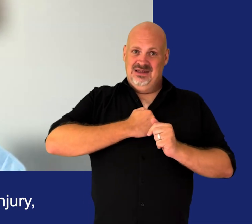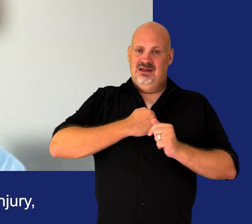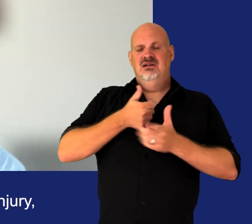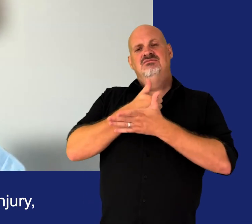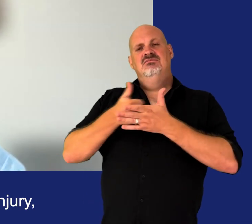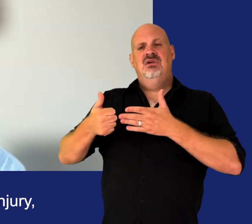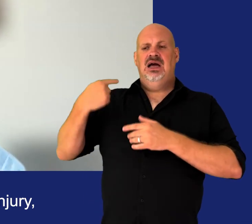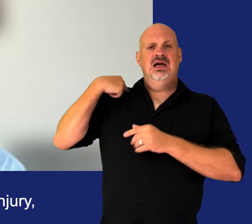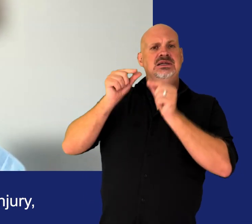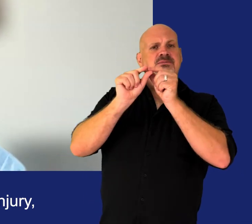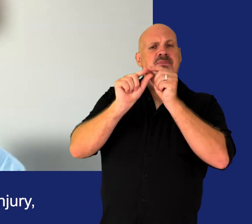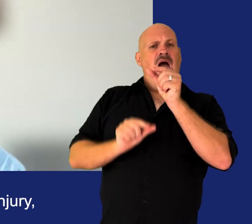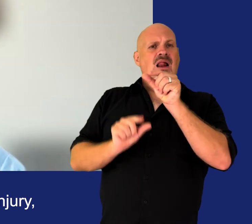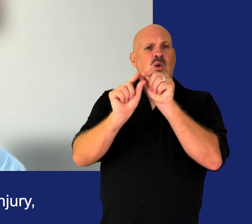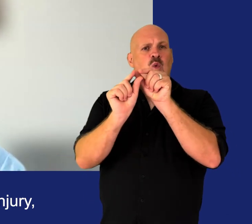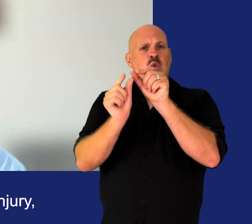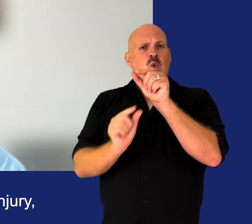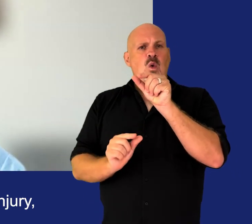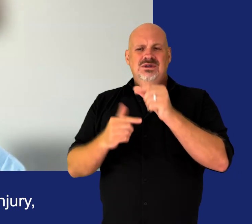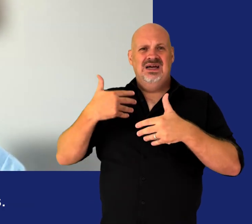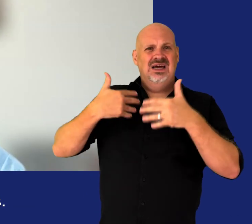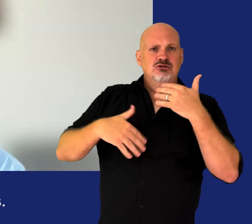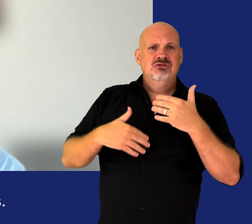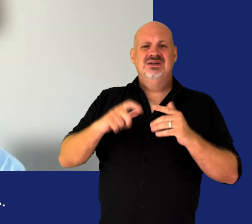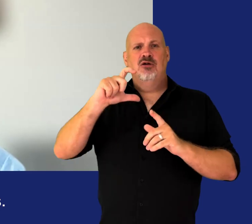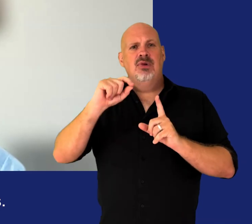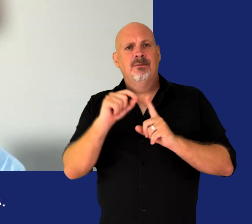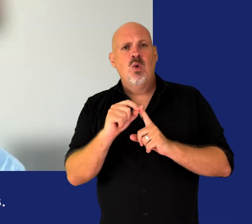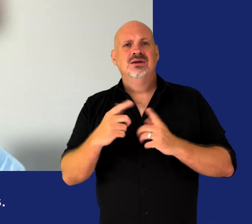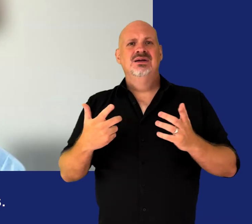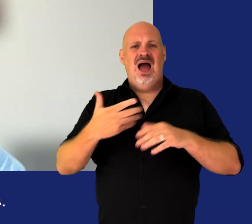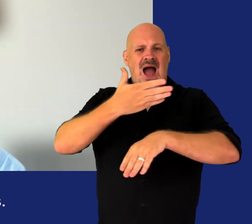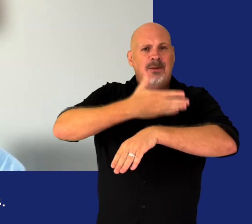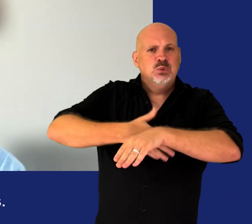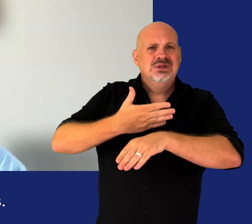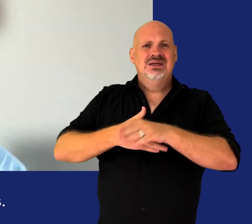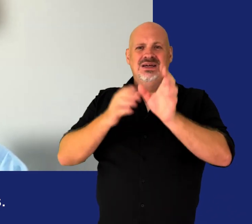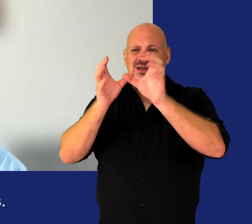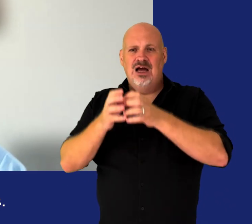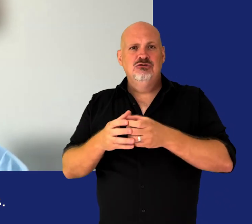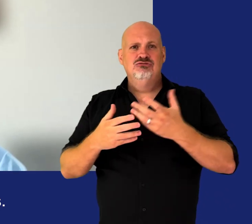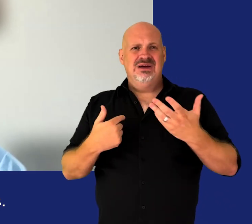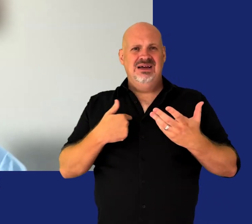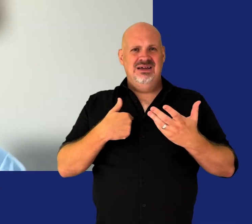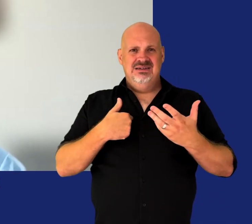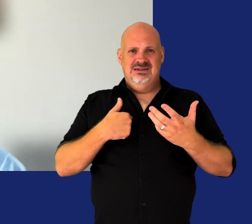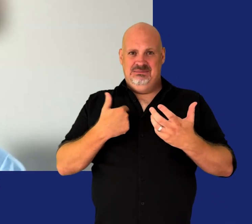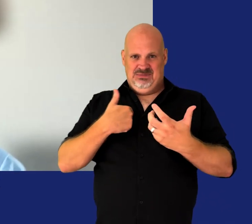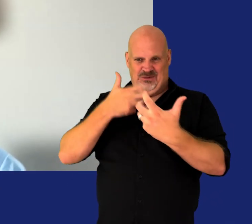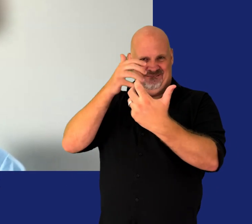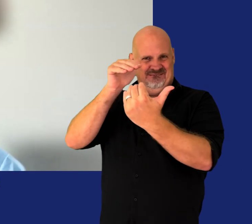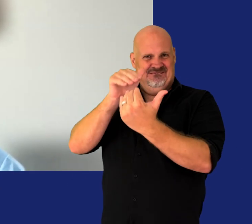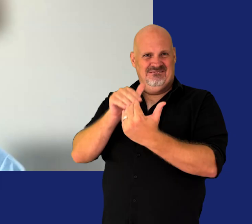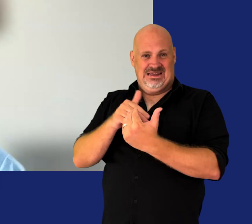disability doesn't fit into any of the classical spinal cord injury, cerebral palsy, amputee categories, I'm worried